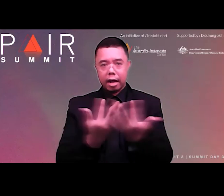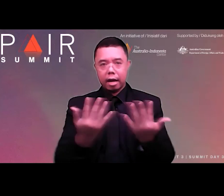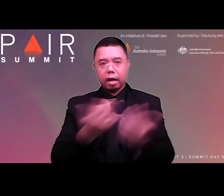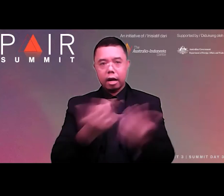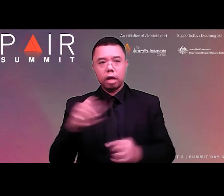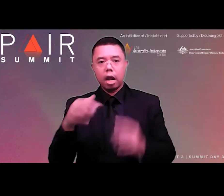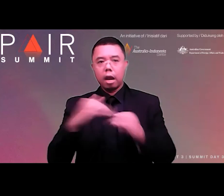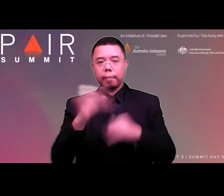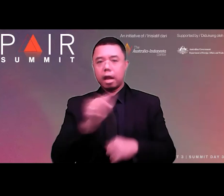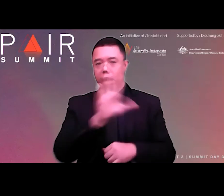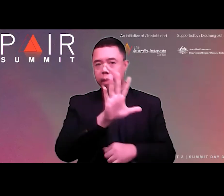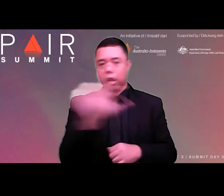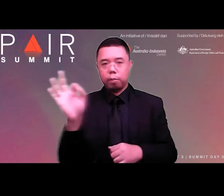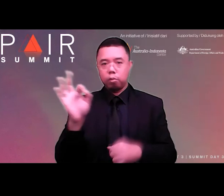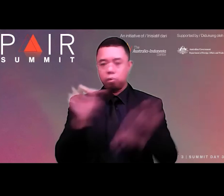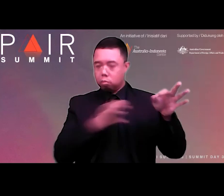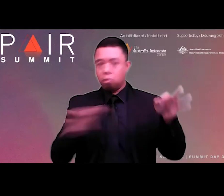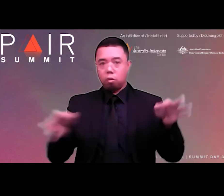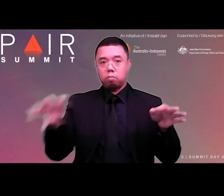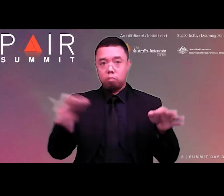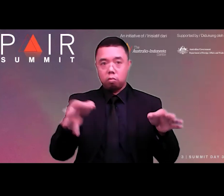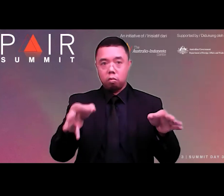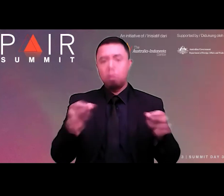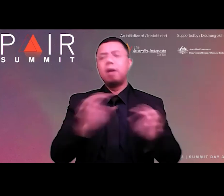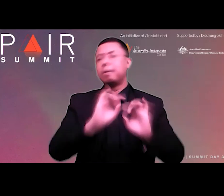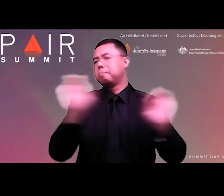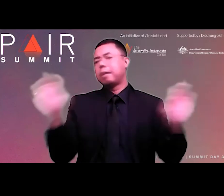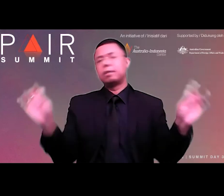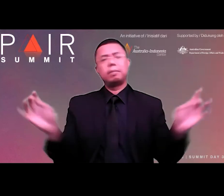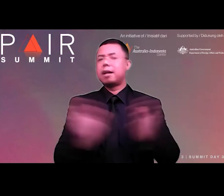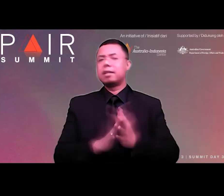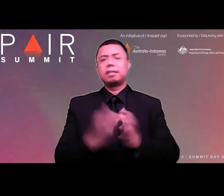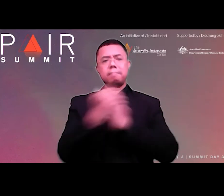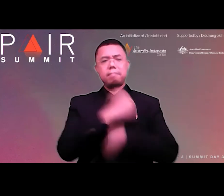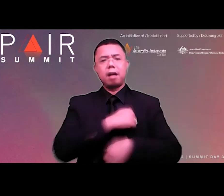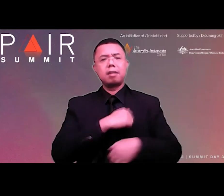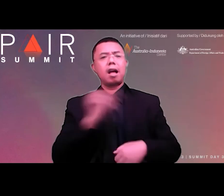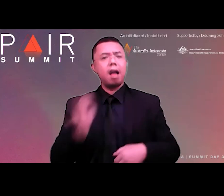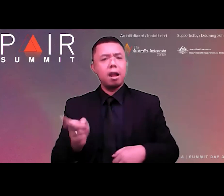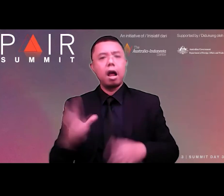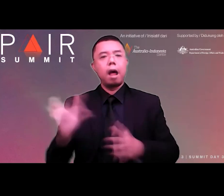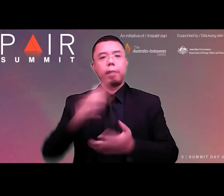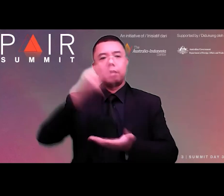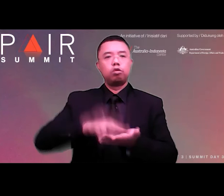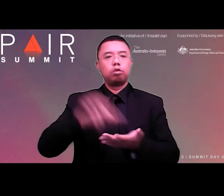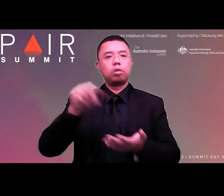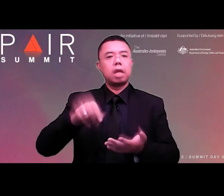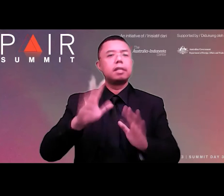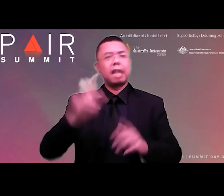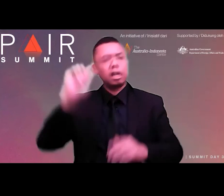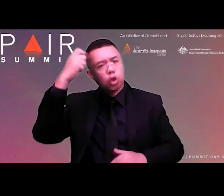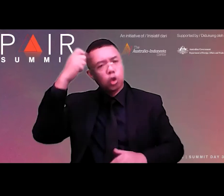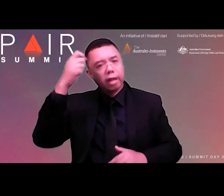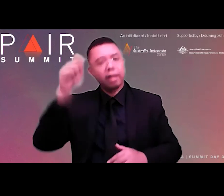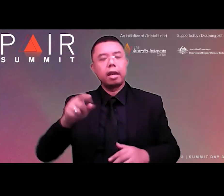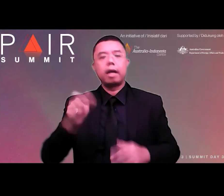tremendous diversity, making policy making extremely complex and challenging. But we